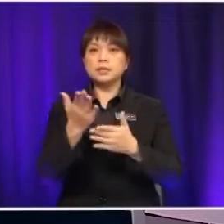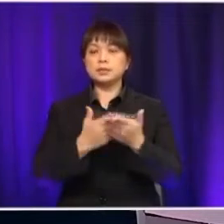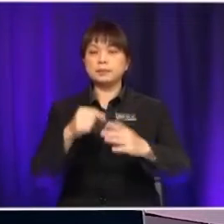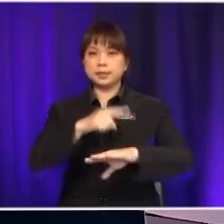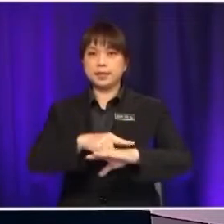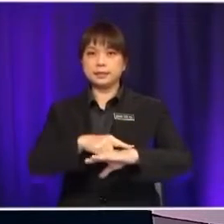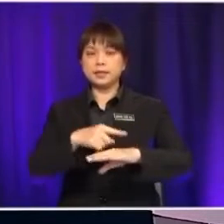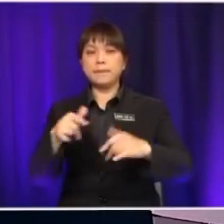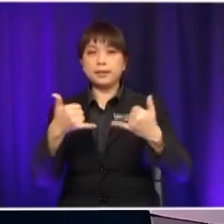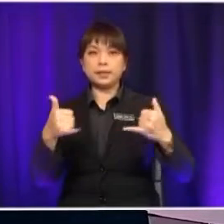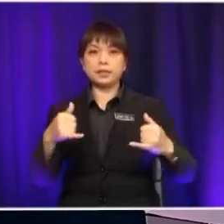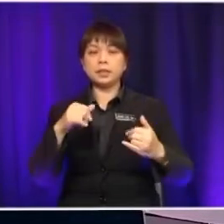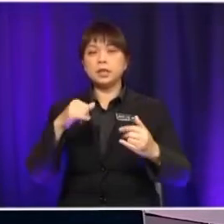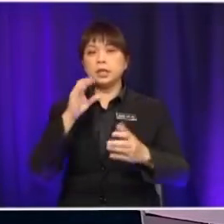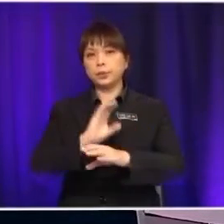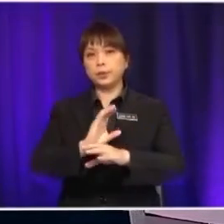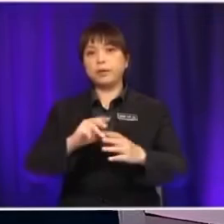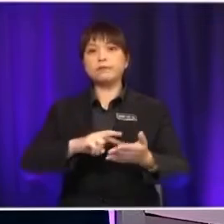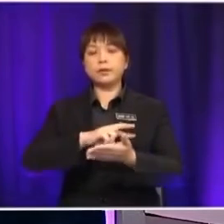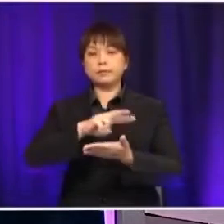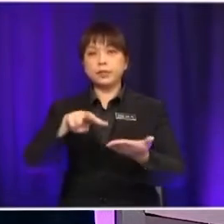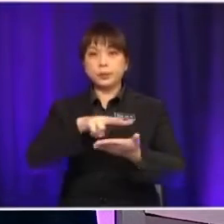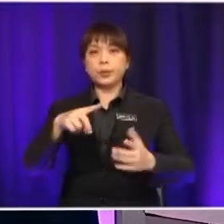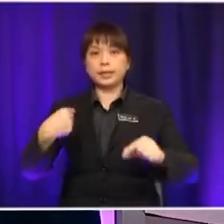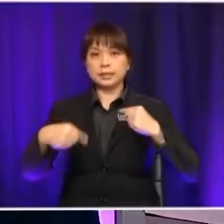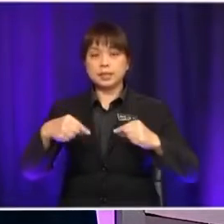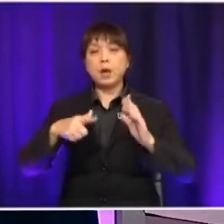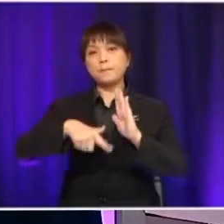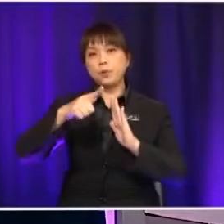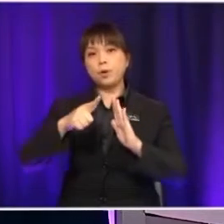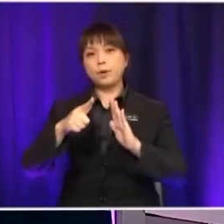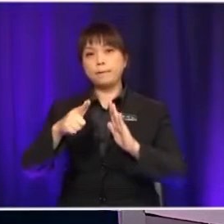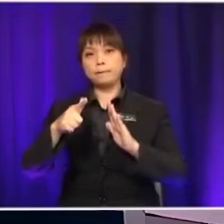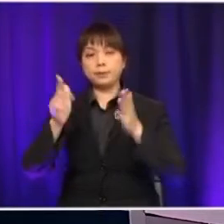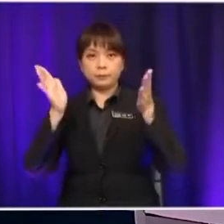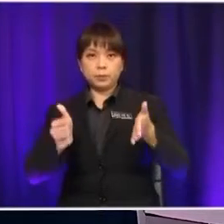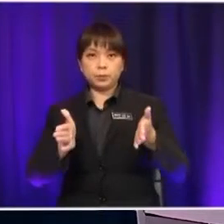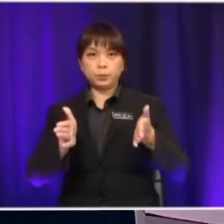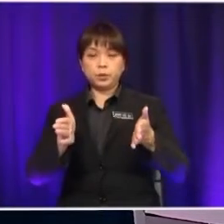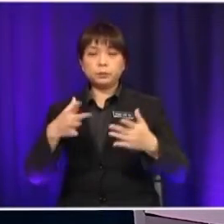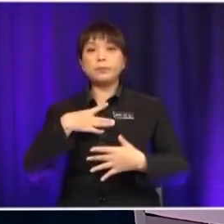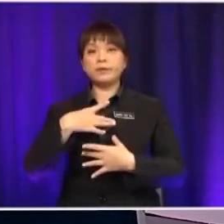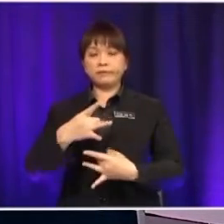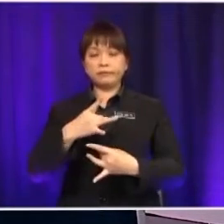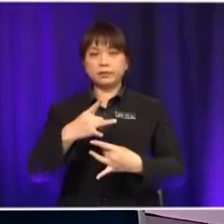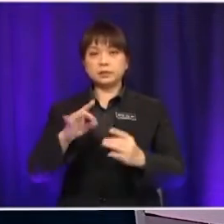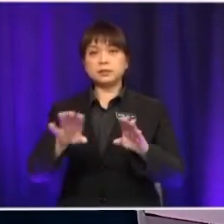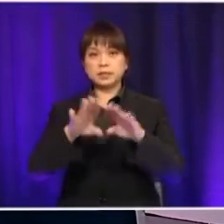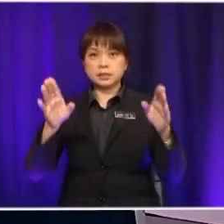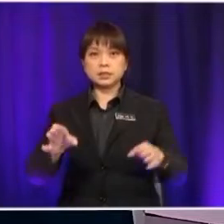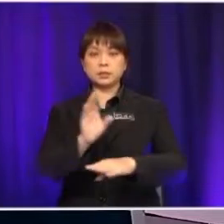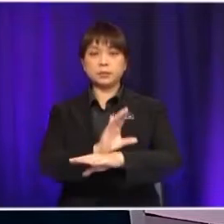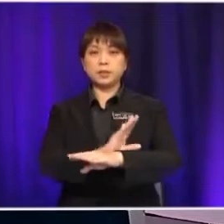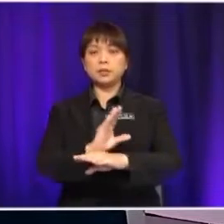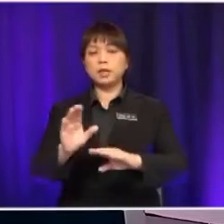So definitely, most of the people they will prefer desktop computer, Yeah. because they no need to charge every